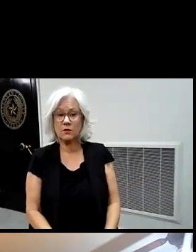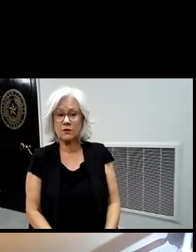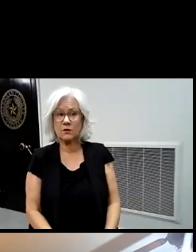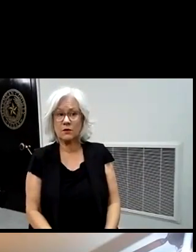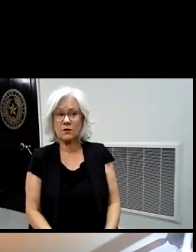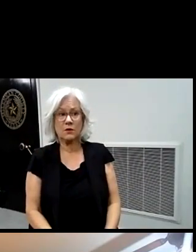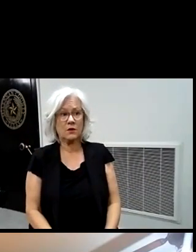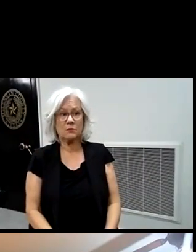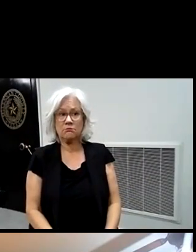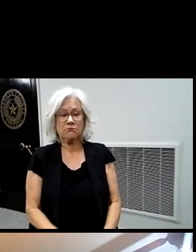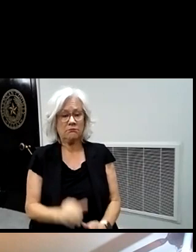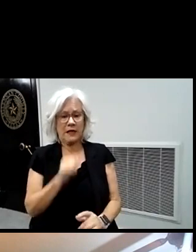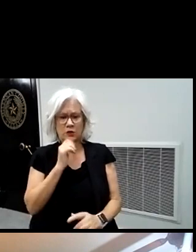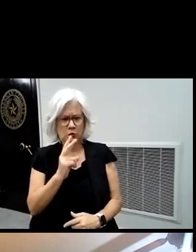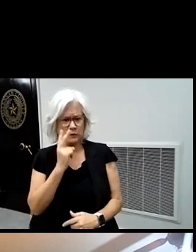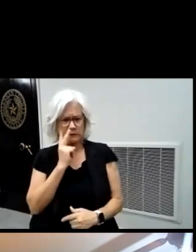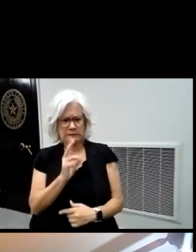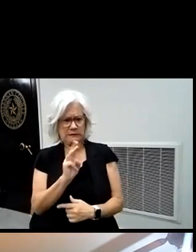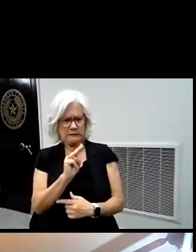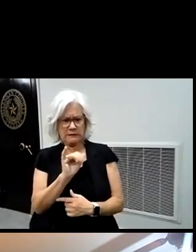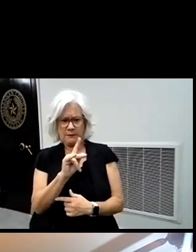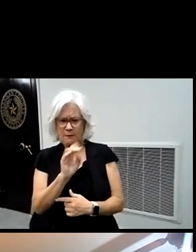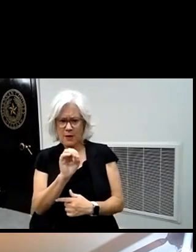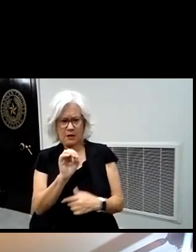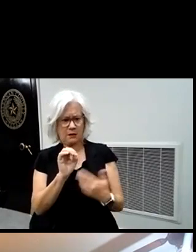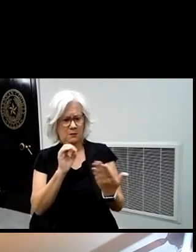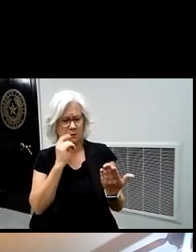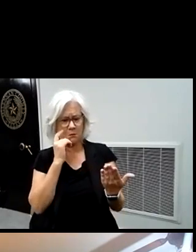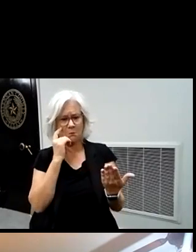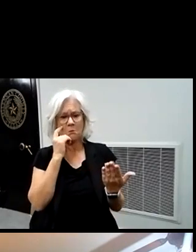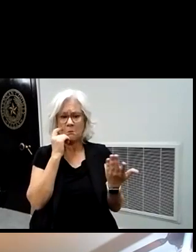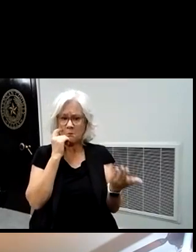I do not see Mike on. So